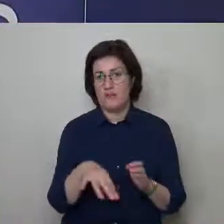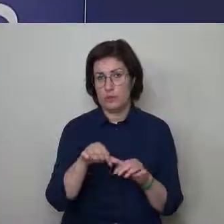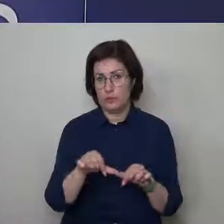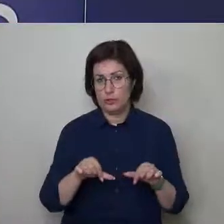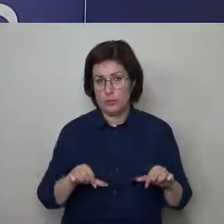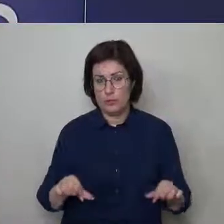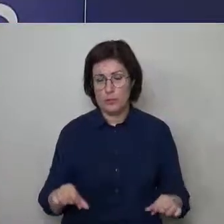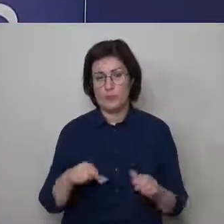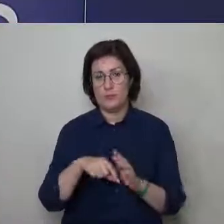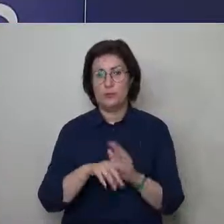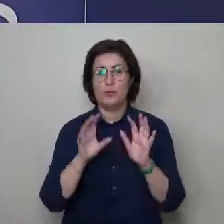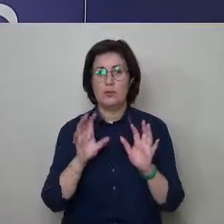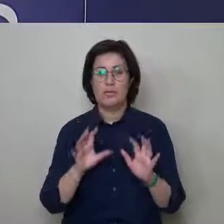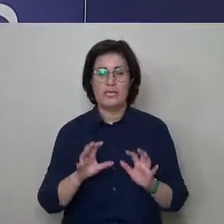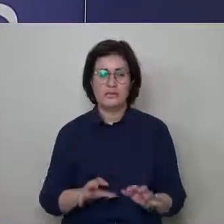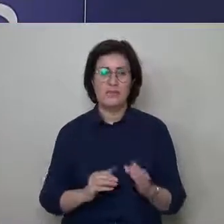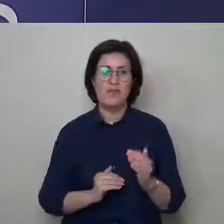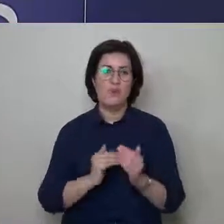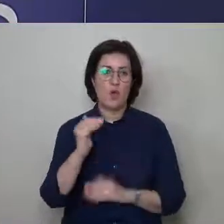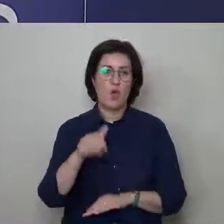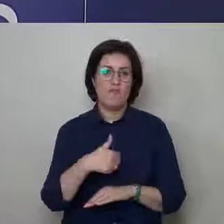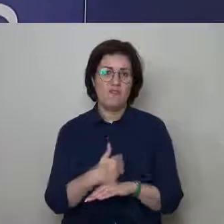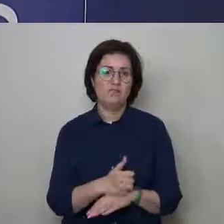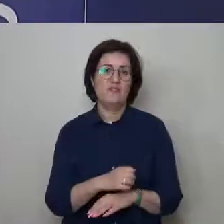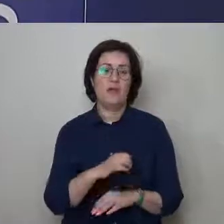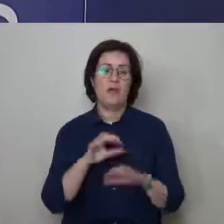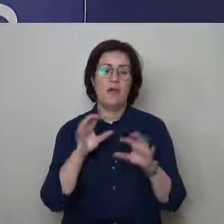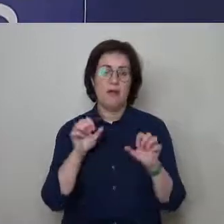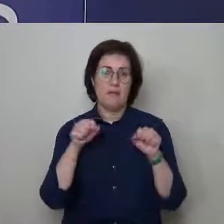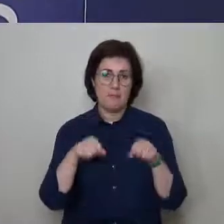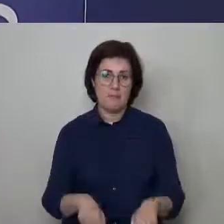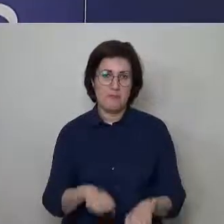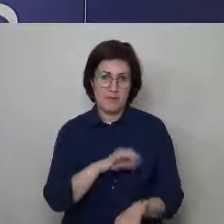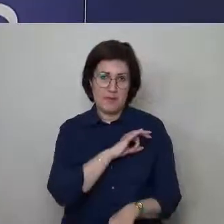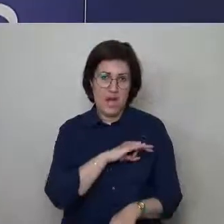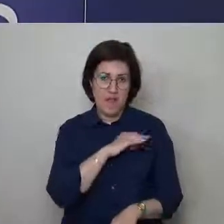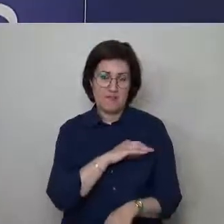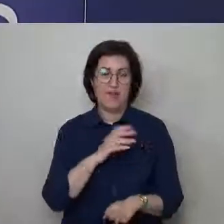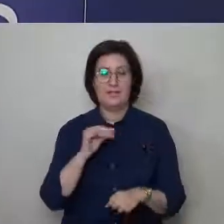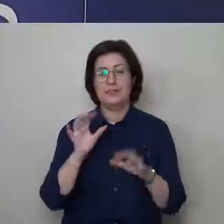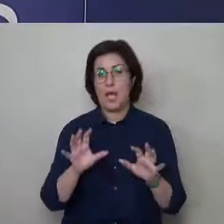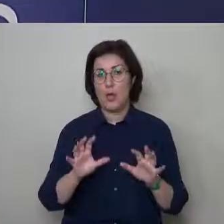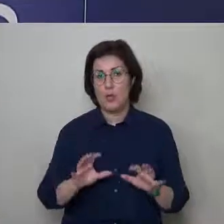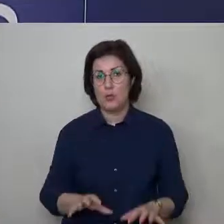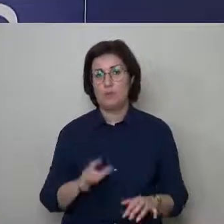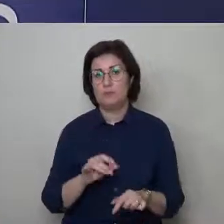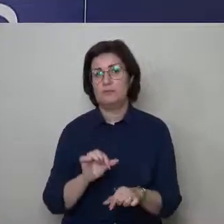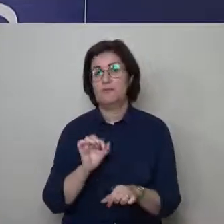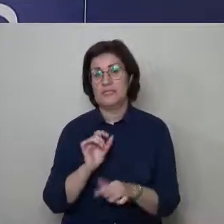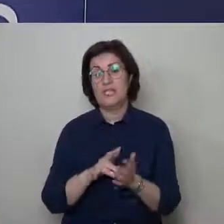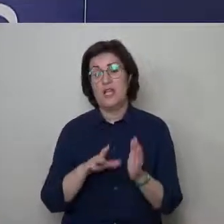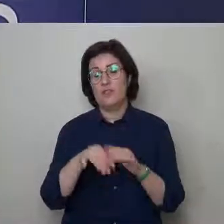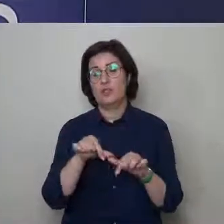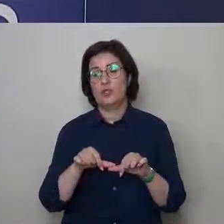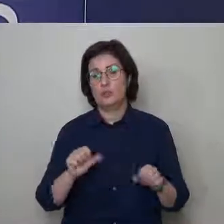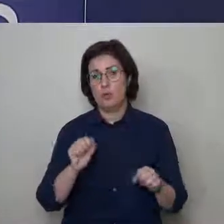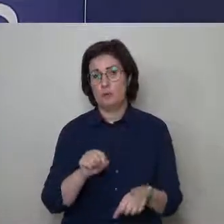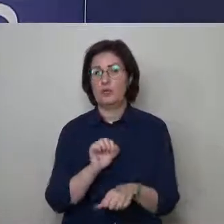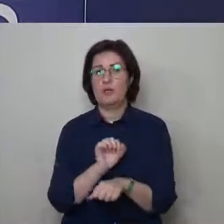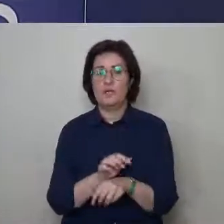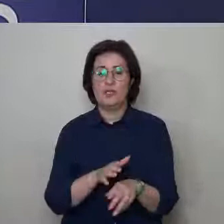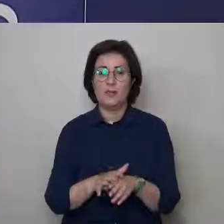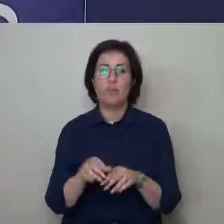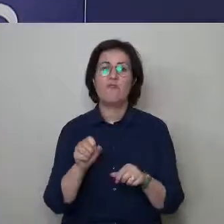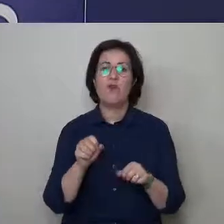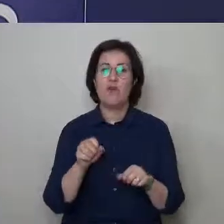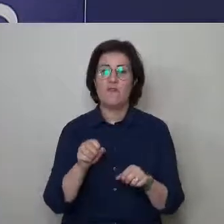of bringing up the local election commissions and the spirit of the rule of law, you said that the CEC